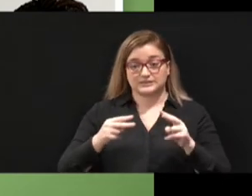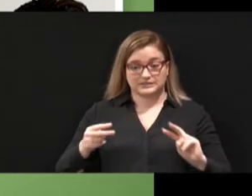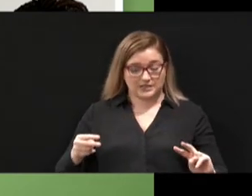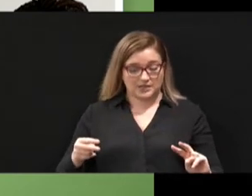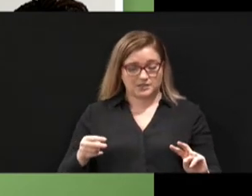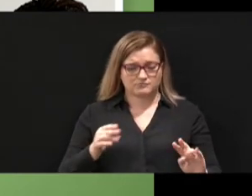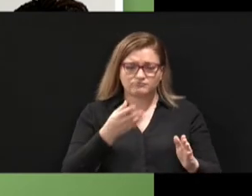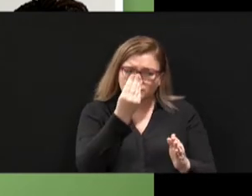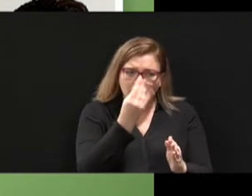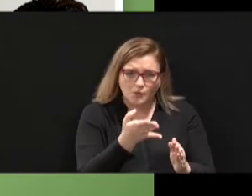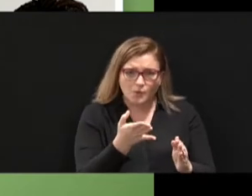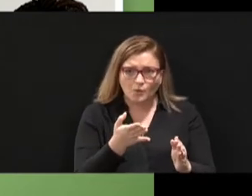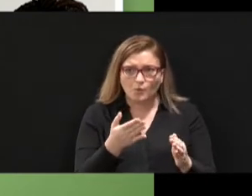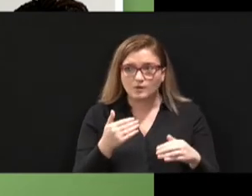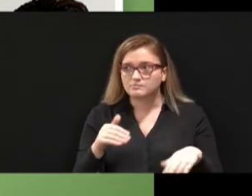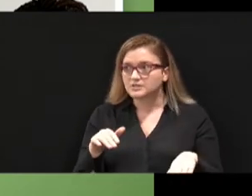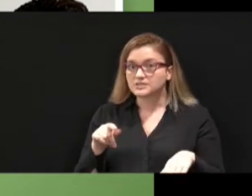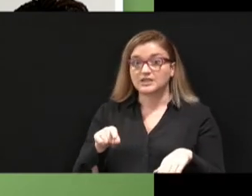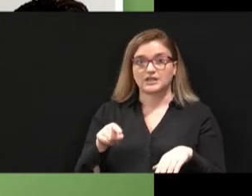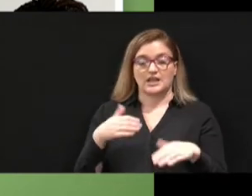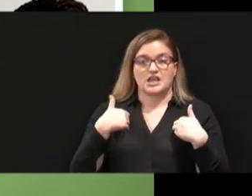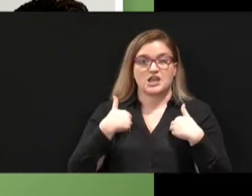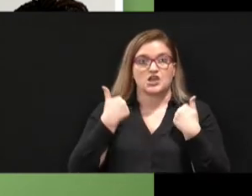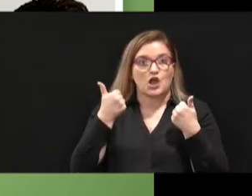who have dyslexia, because they're like, who's that?